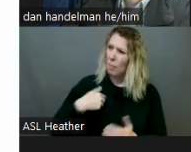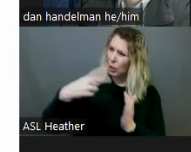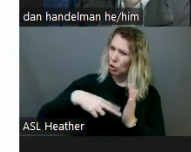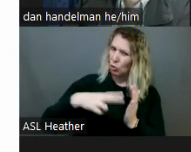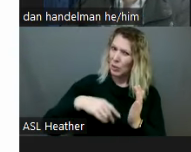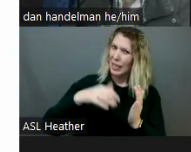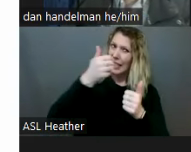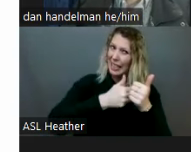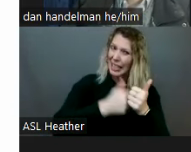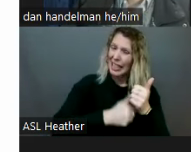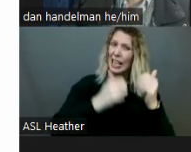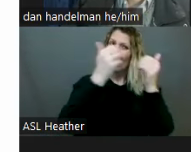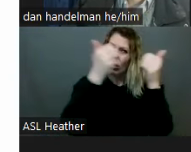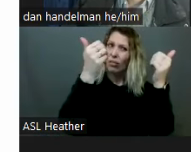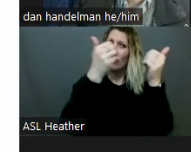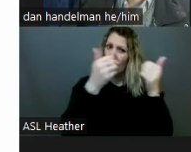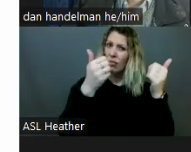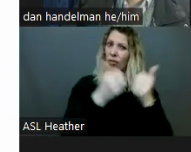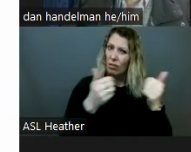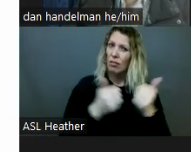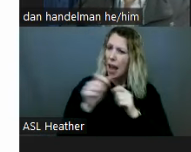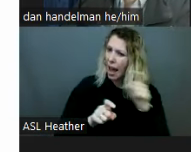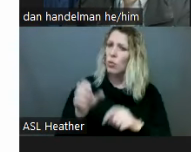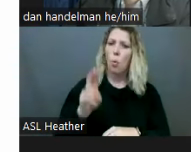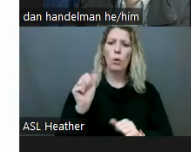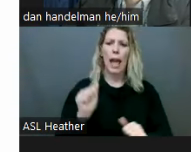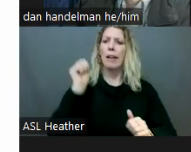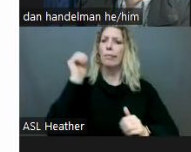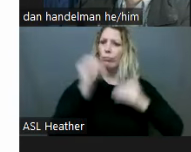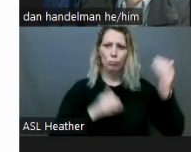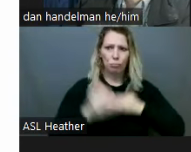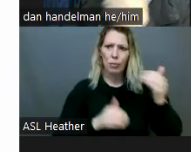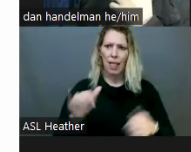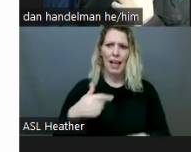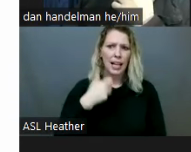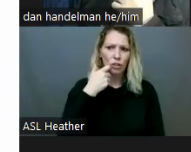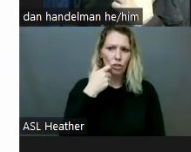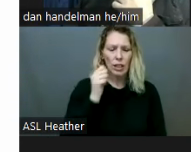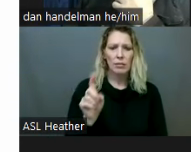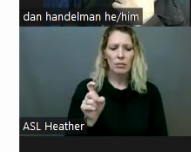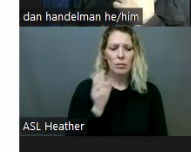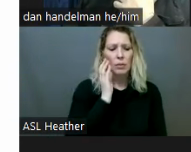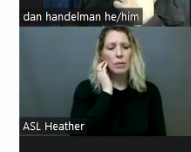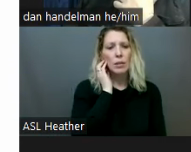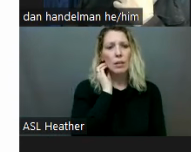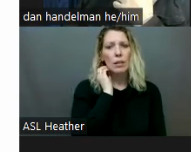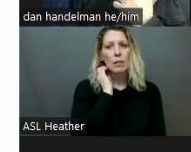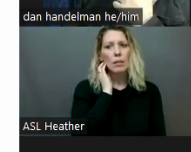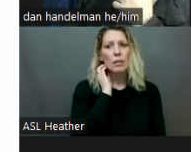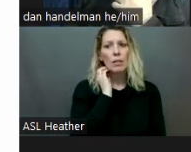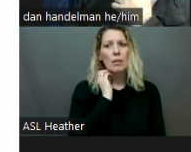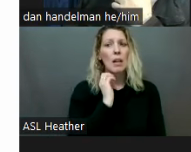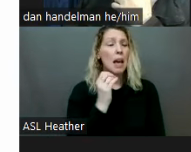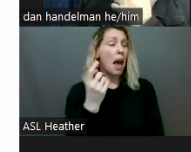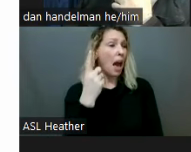at a time and stop and ask questions, or is it okay to go through them like I just did? I think it's okay